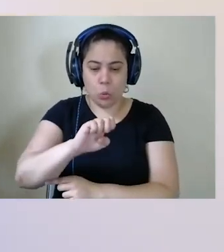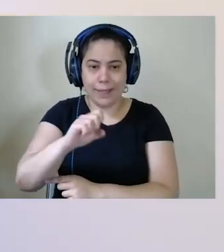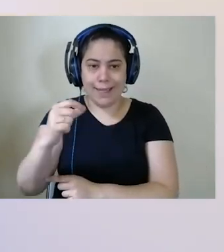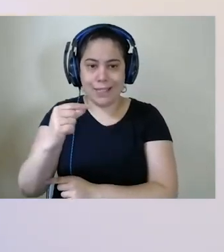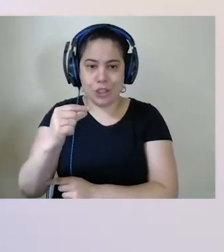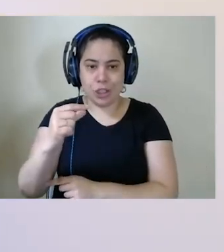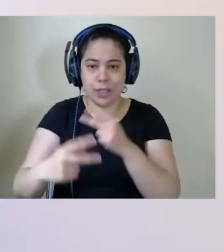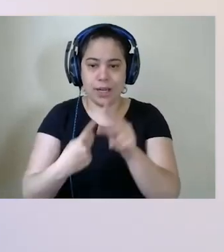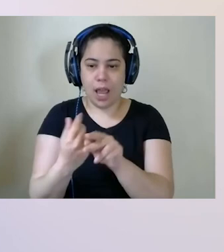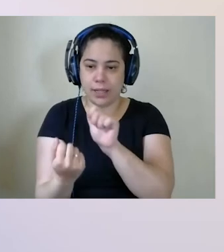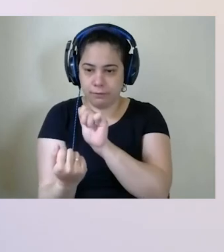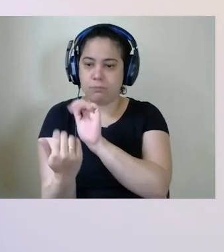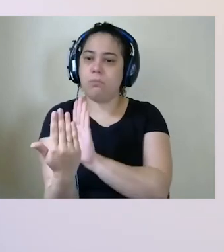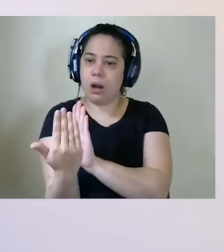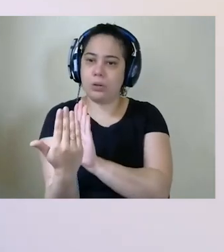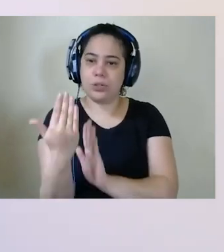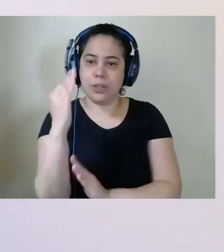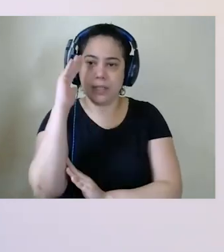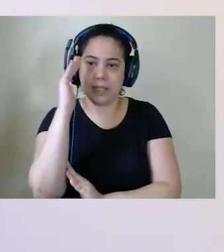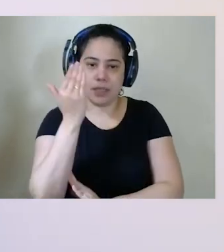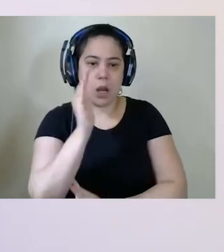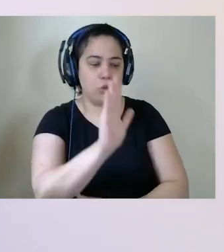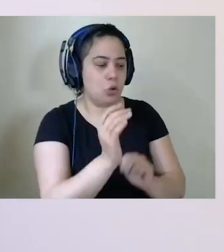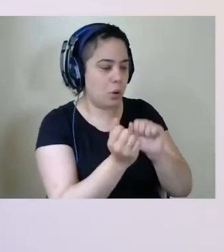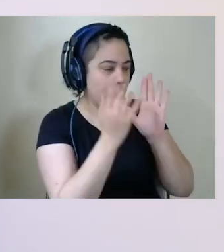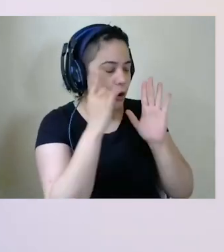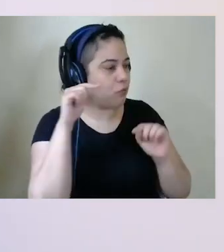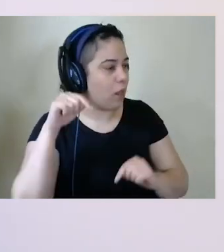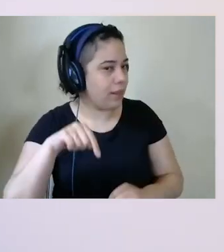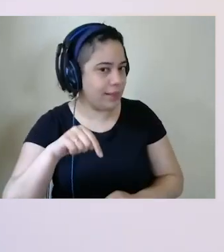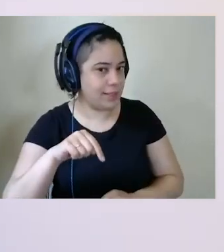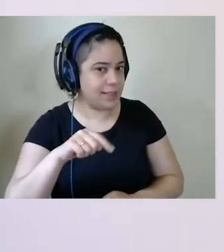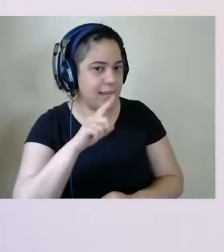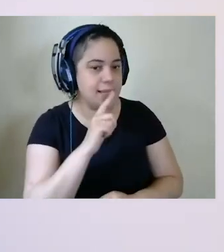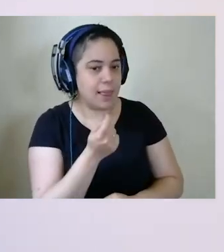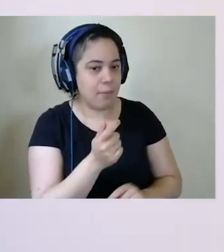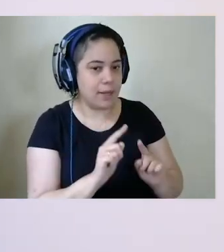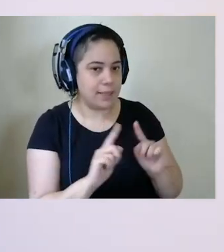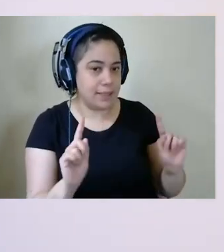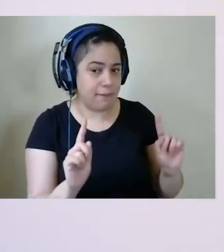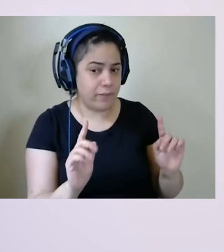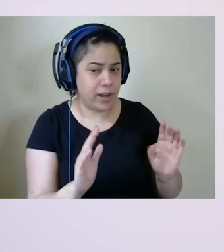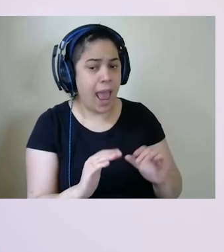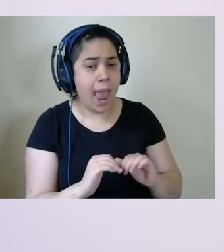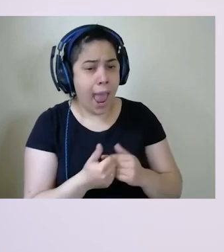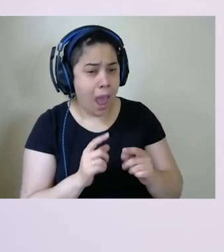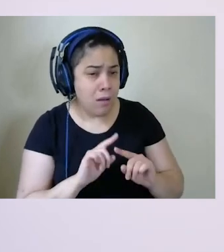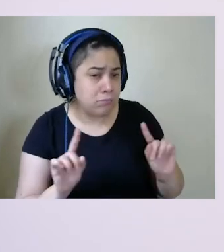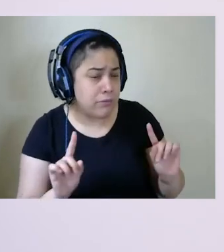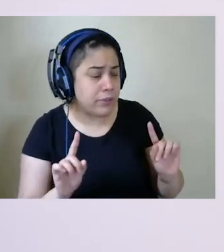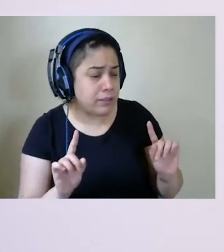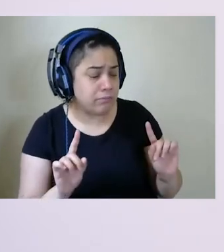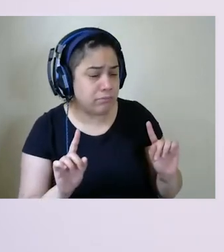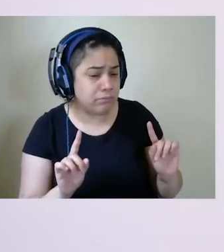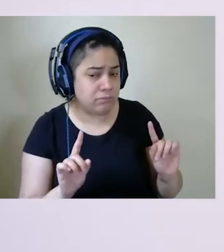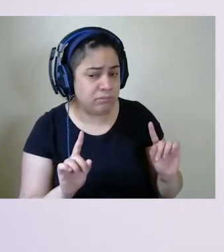And it seems like your approach to this stuff is different in the sense that it really puts